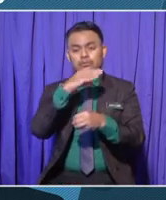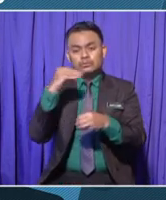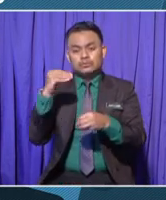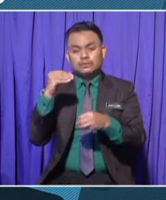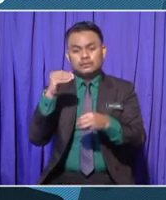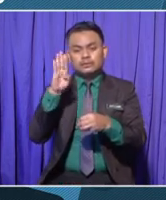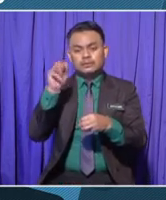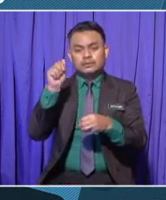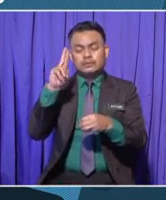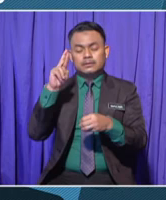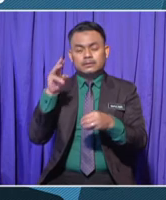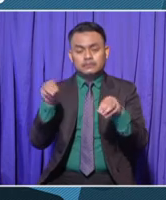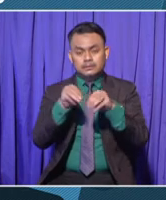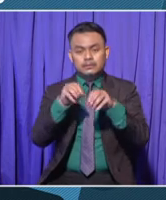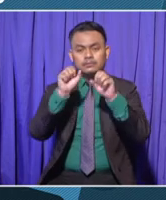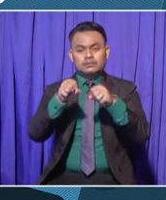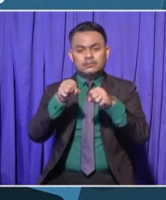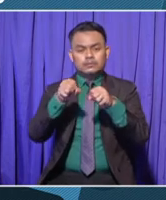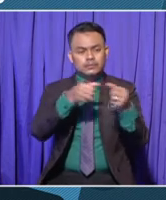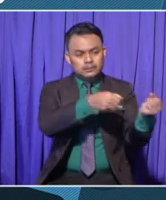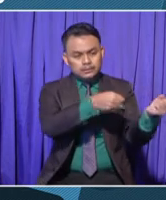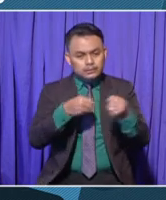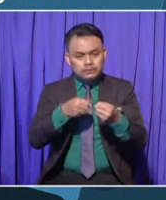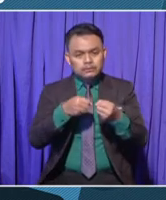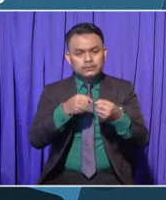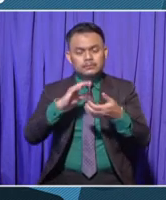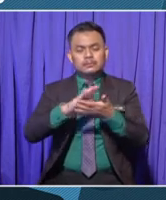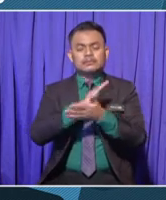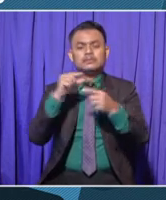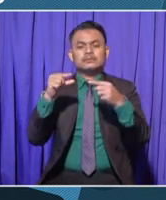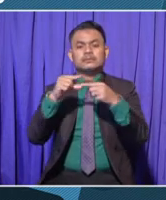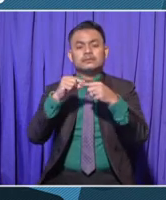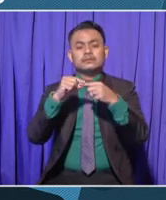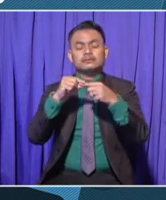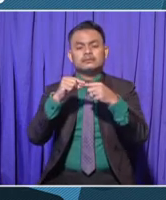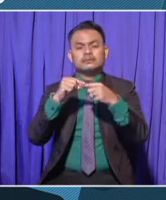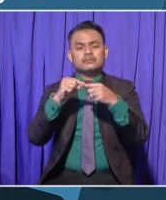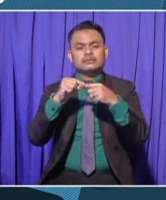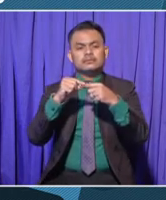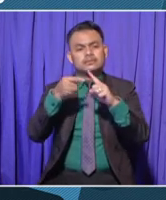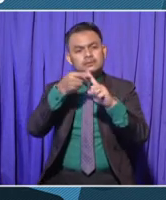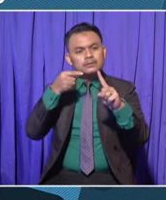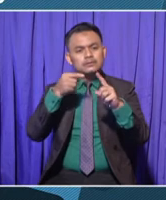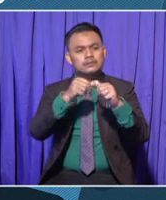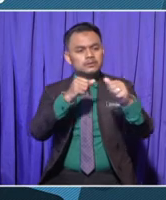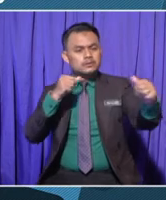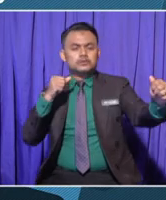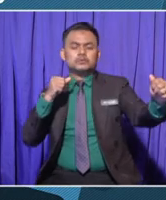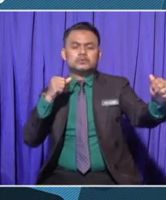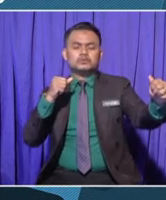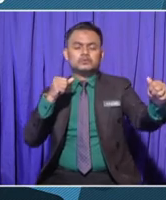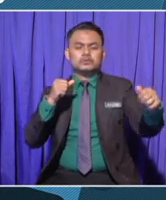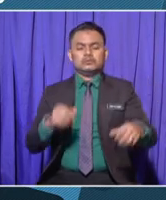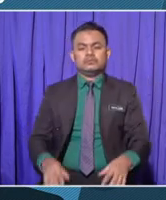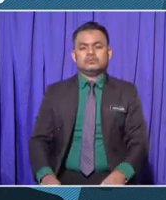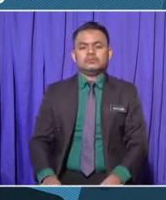paper clip from the furthest distance compared to the other magnets.